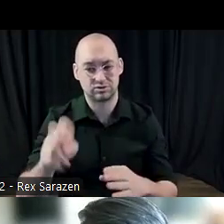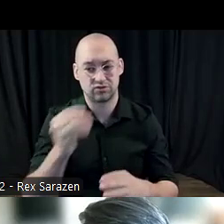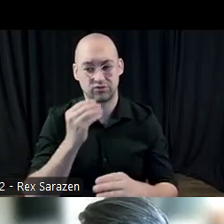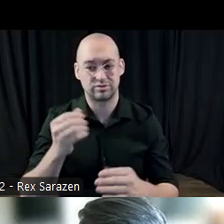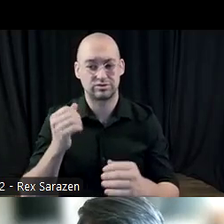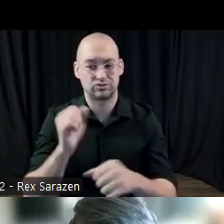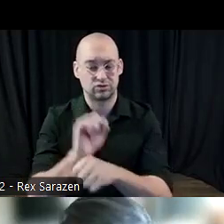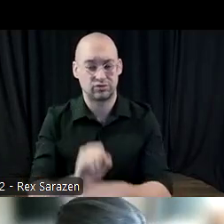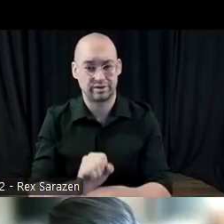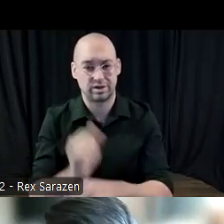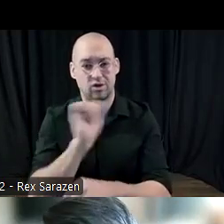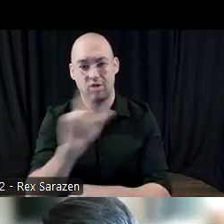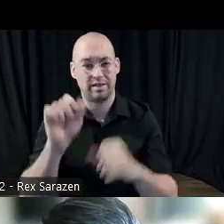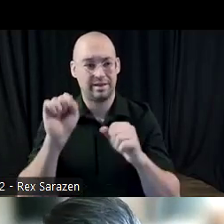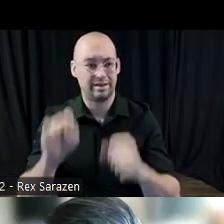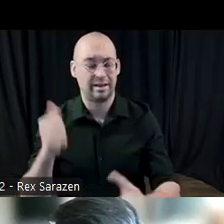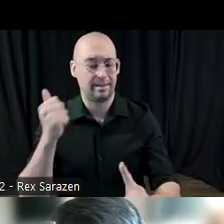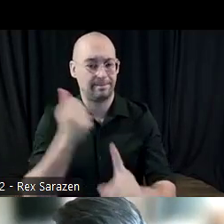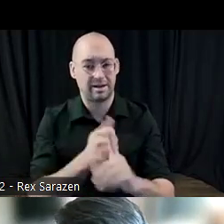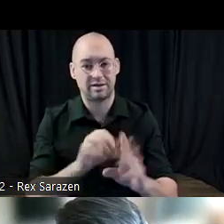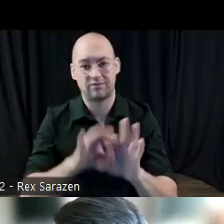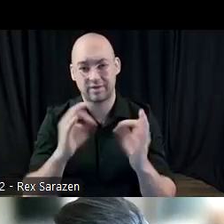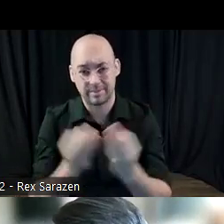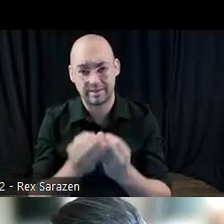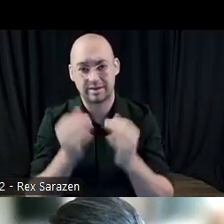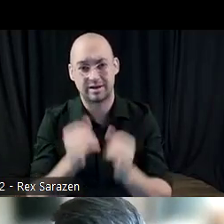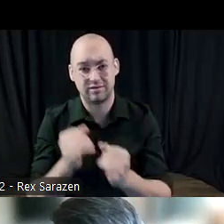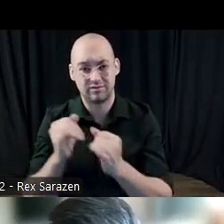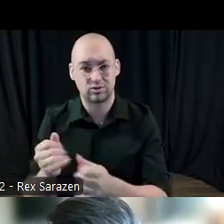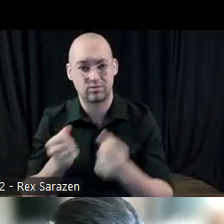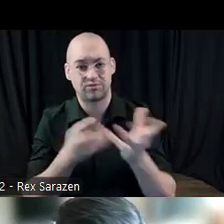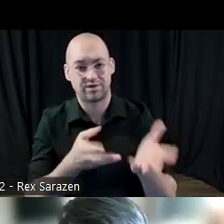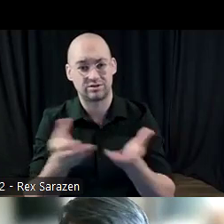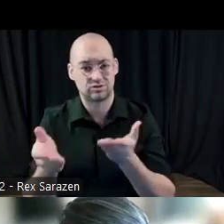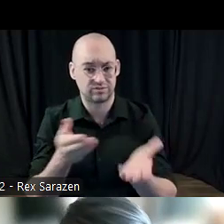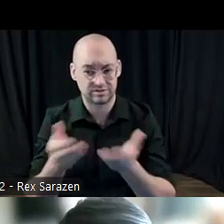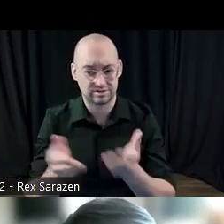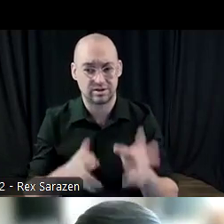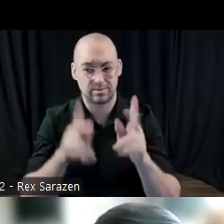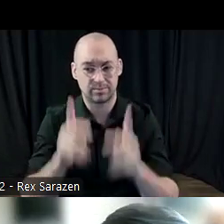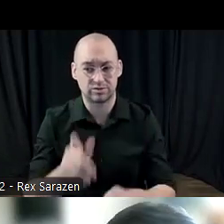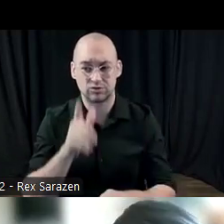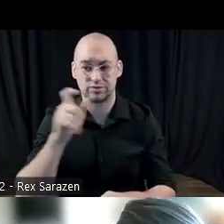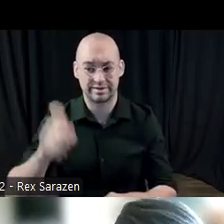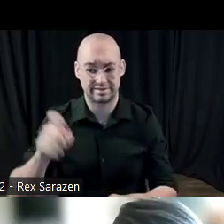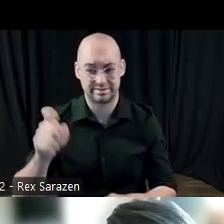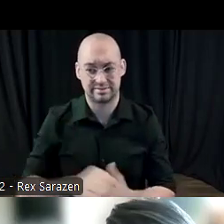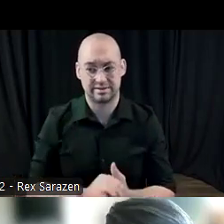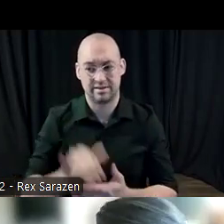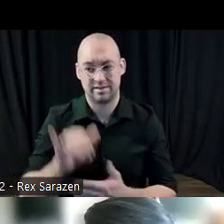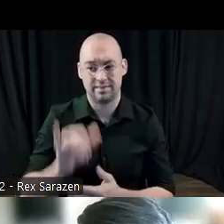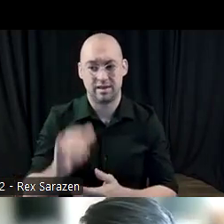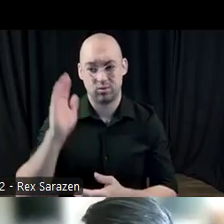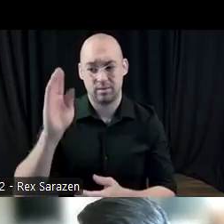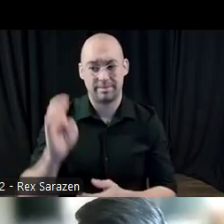can impact a family, an individual who provides services, as well as a person who needs it. So that's going to be something